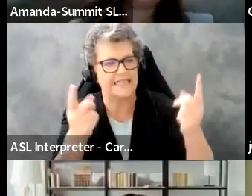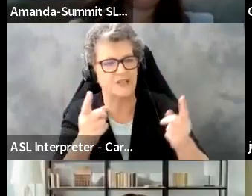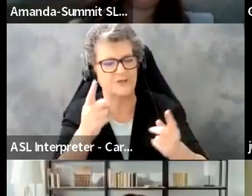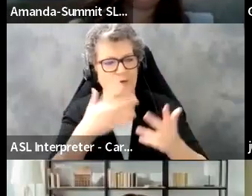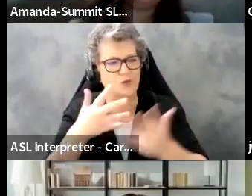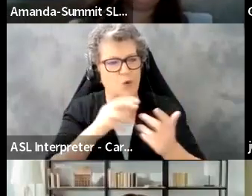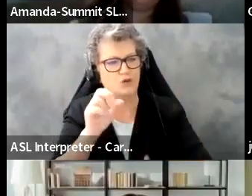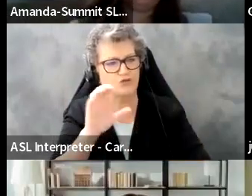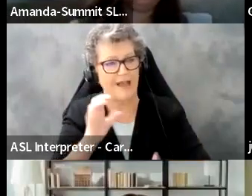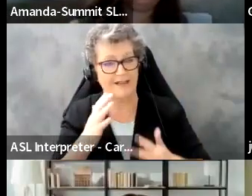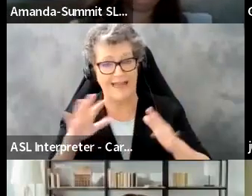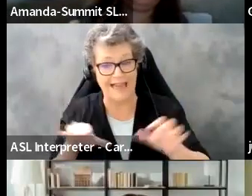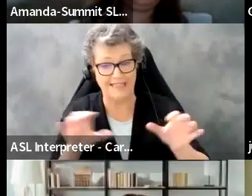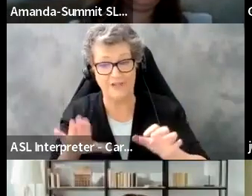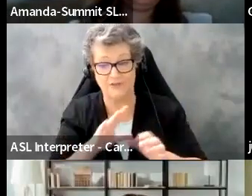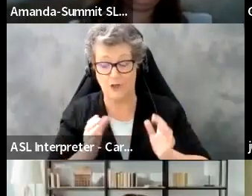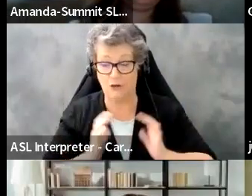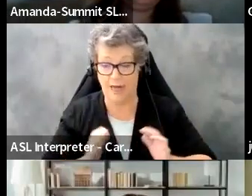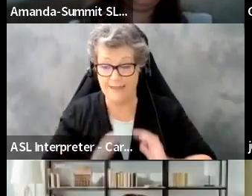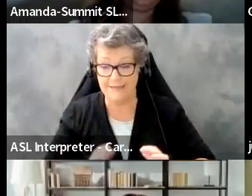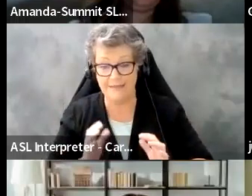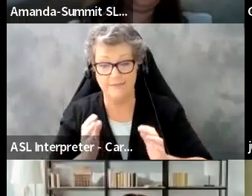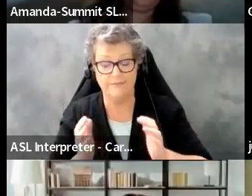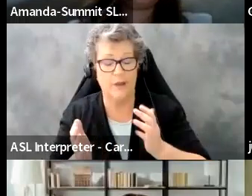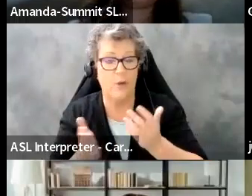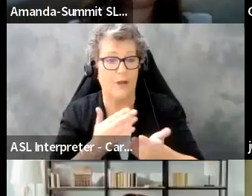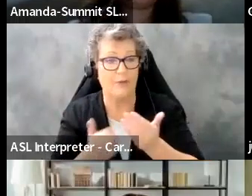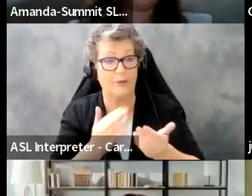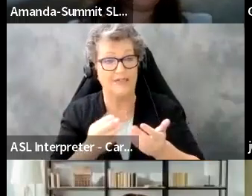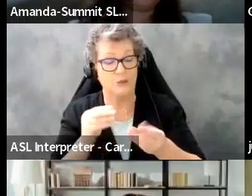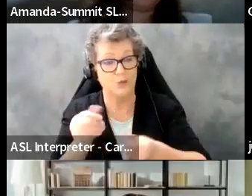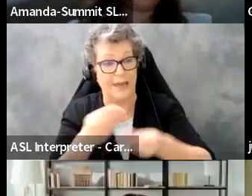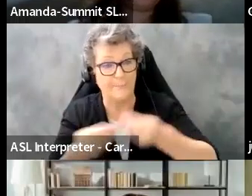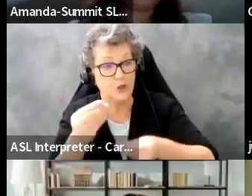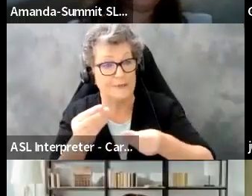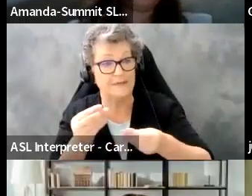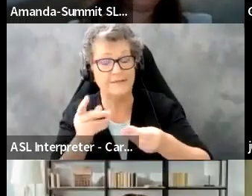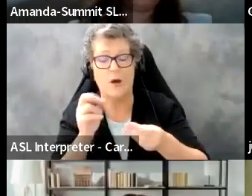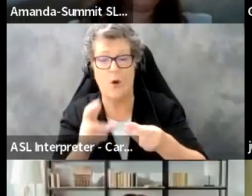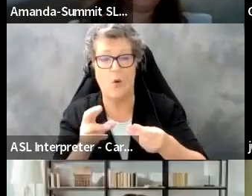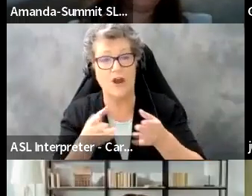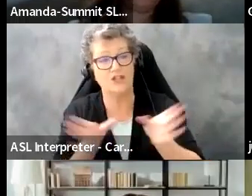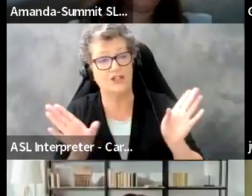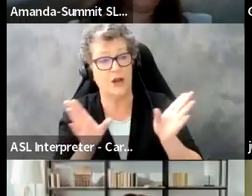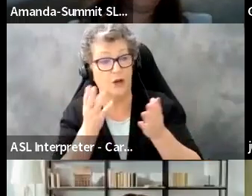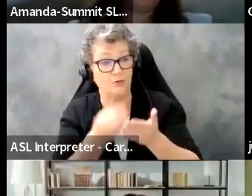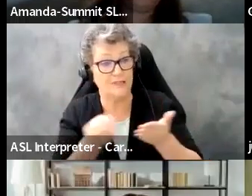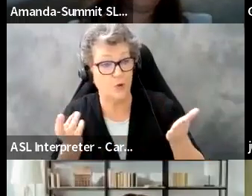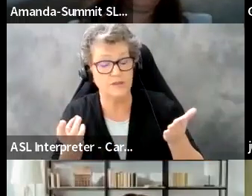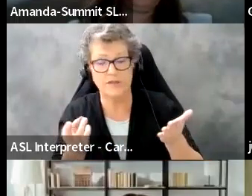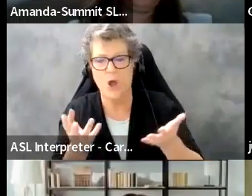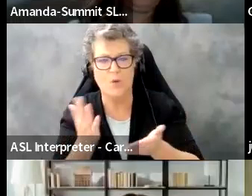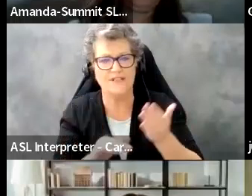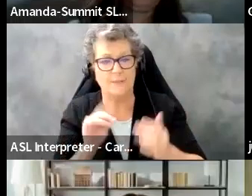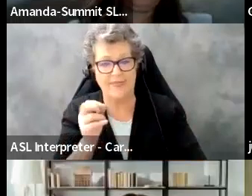rec activities for your clients, whether those are reimbursements, right? Or if they're a generic resource, but what some of our